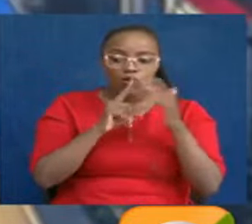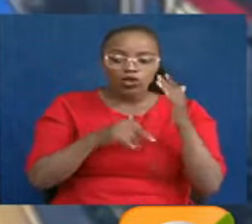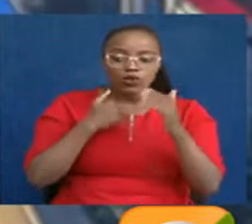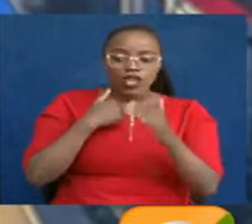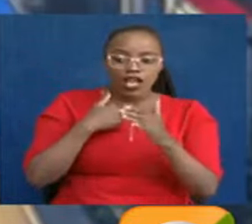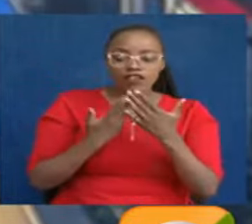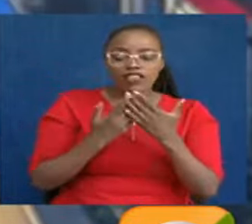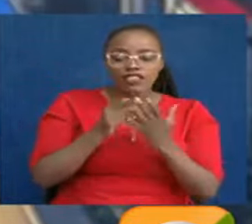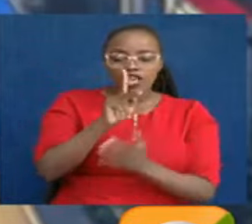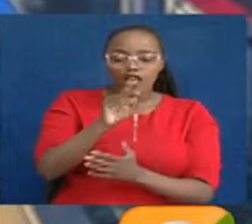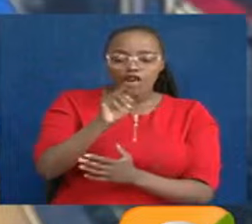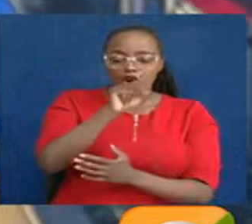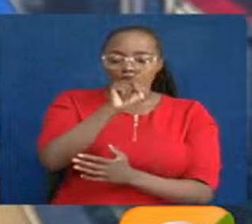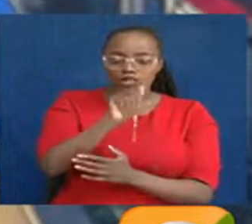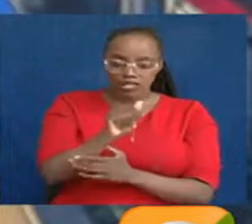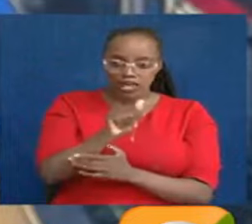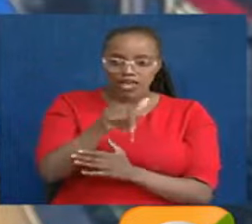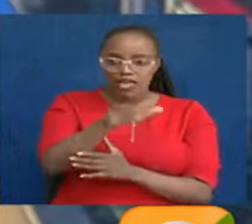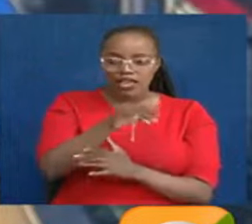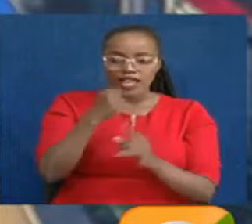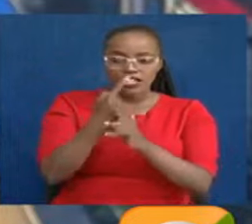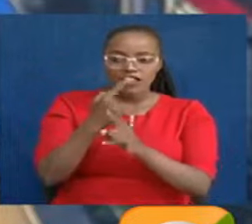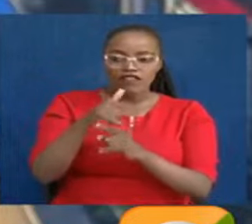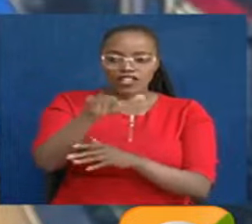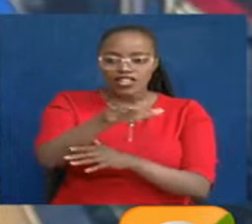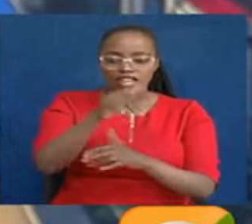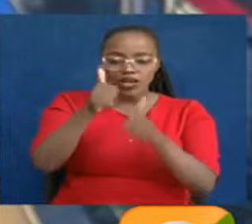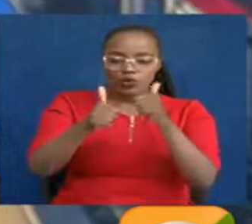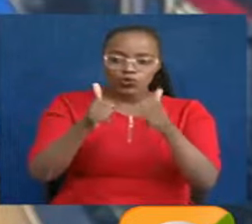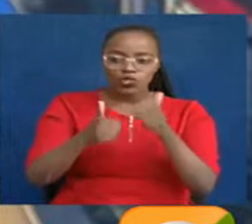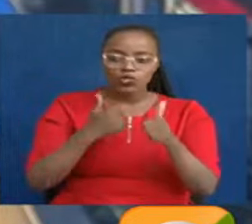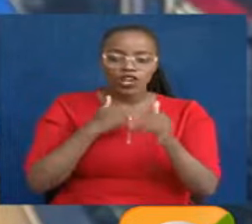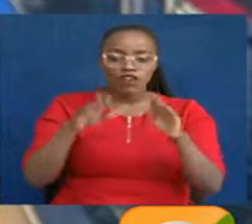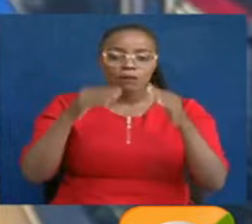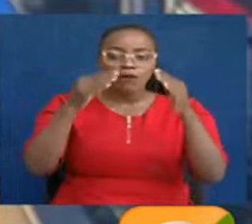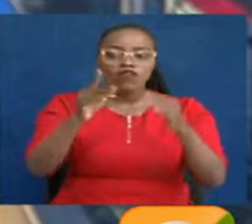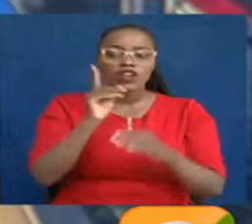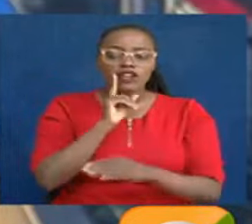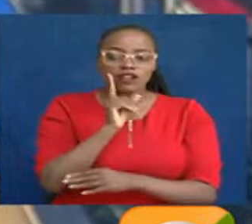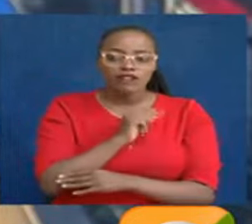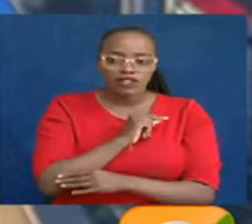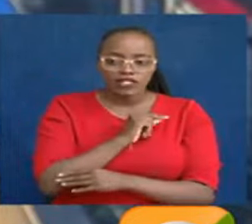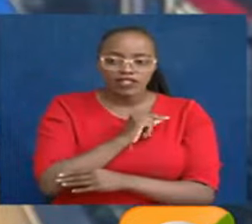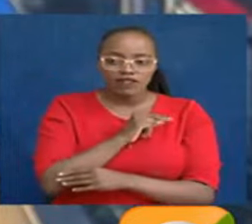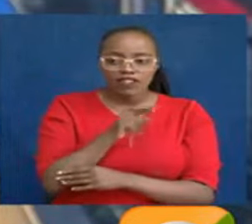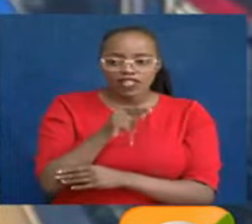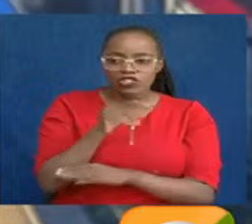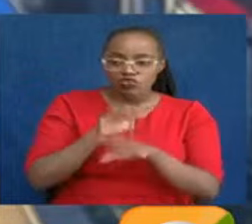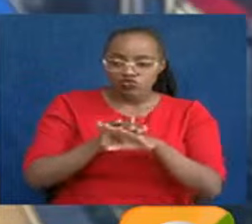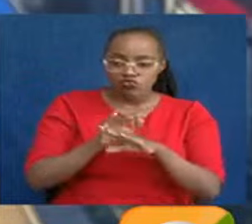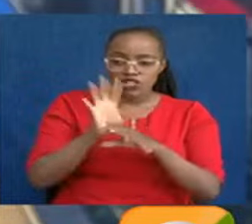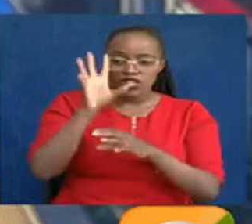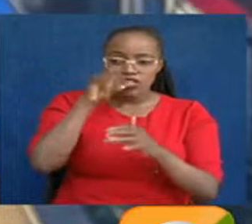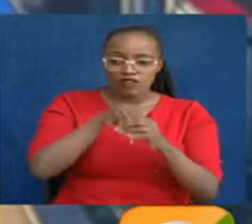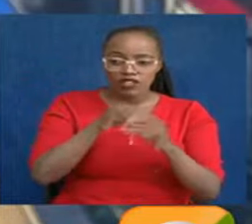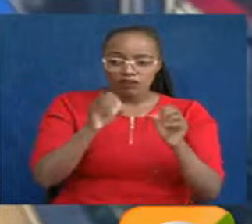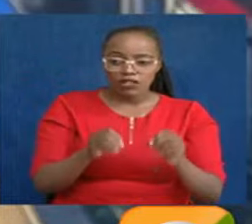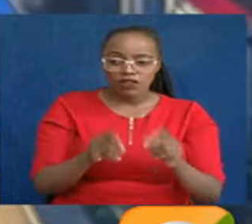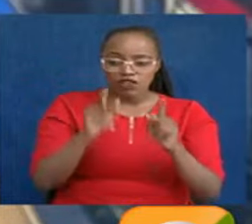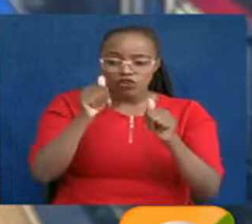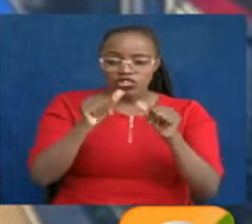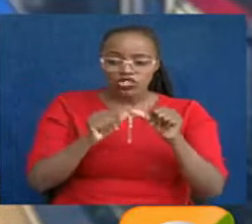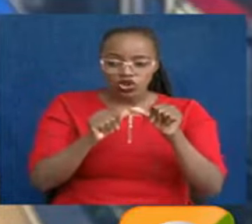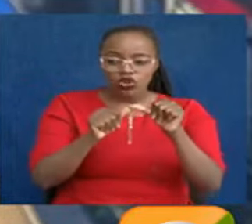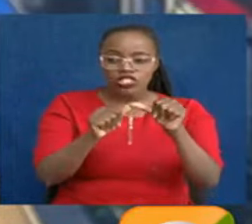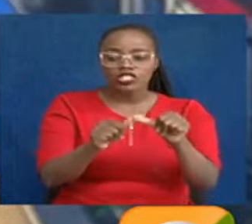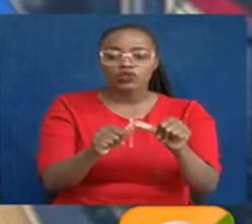Konsa Technopolis, various areas there that provide suitable investment opportunities that continue